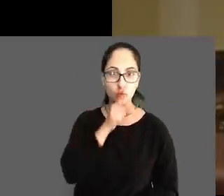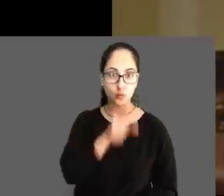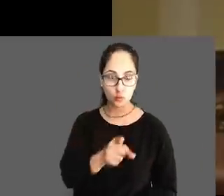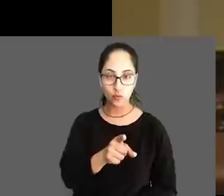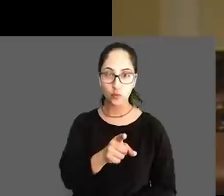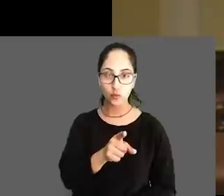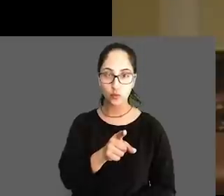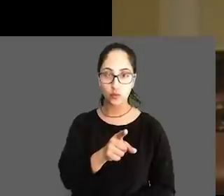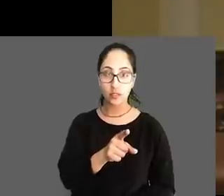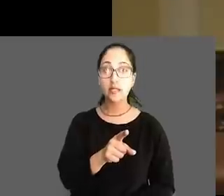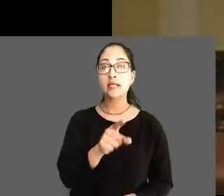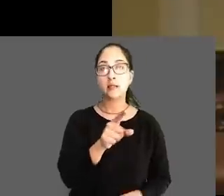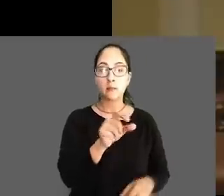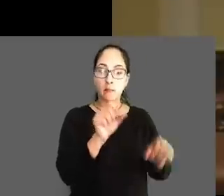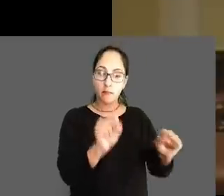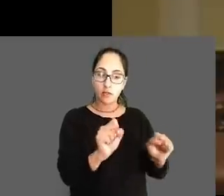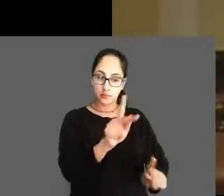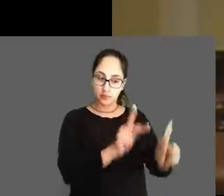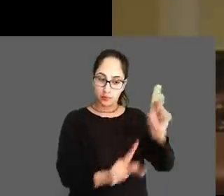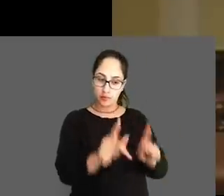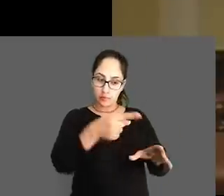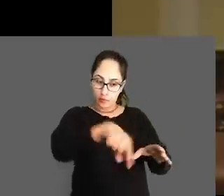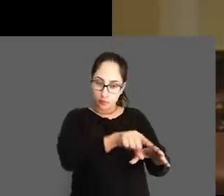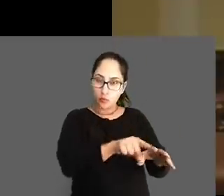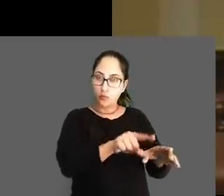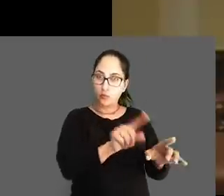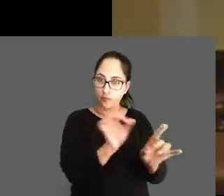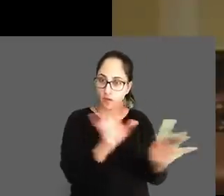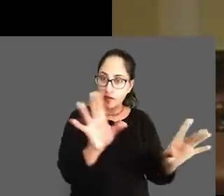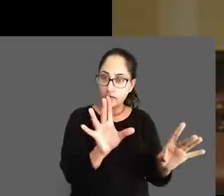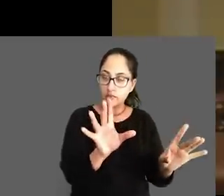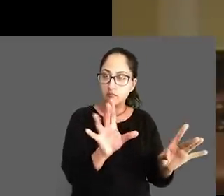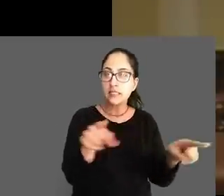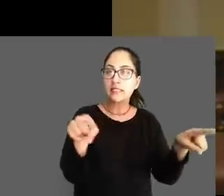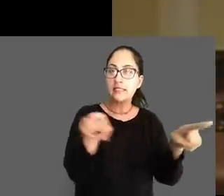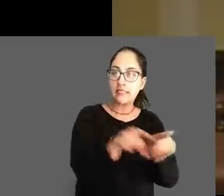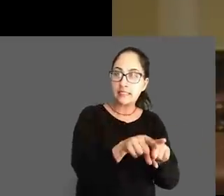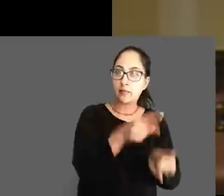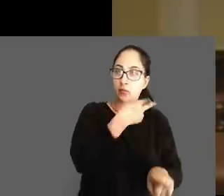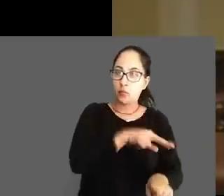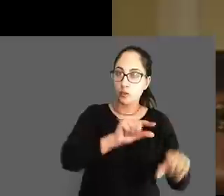East, that crisis was born at the end of the First World War.